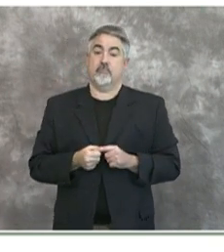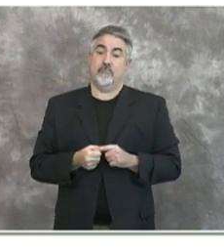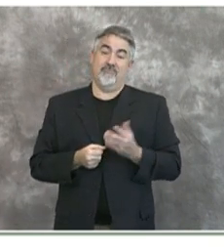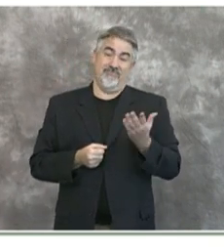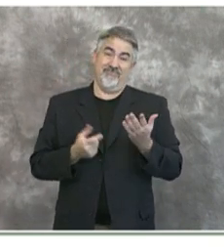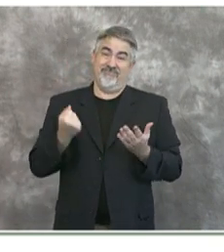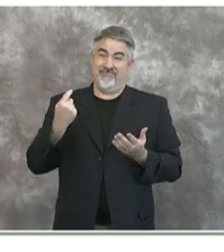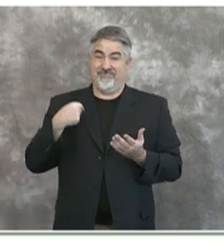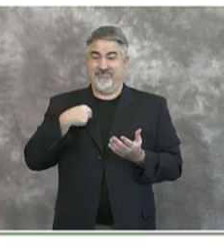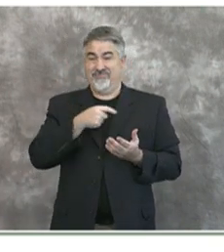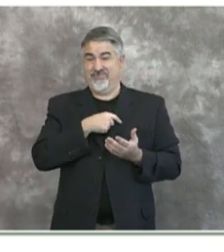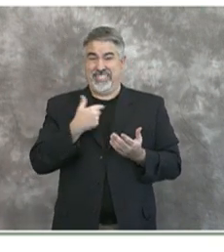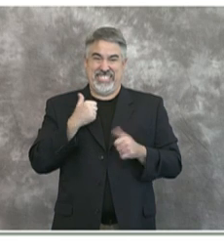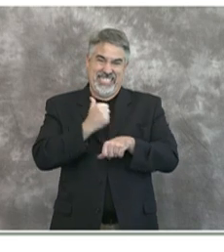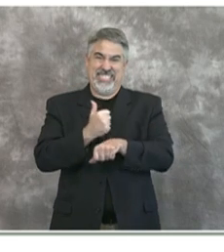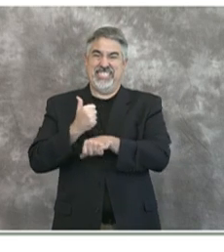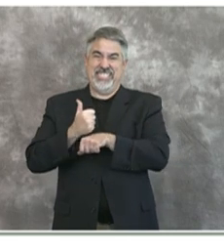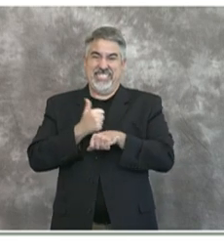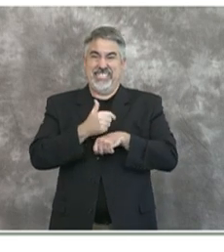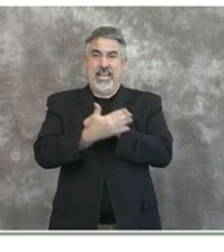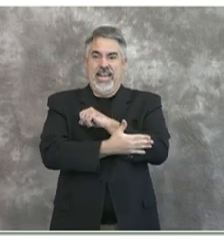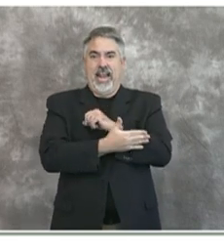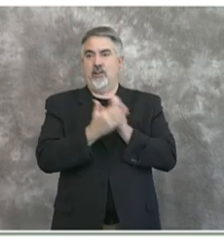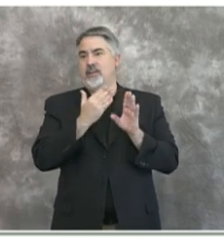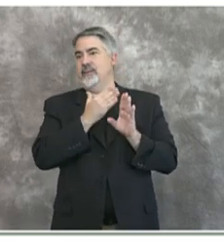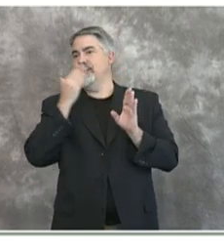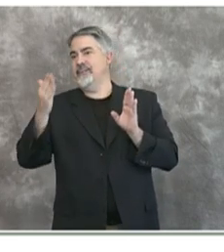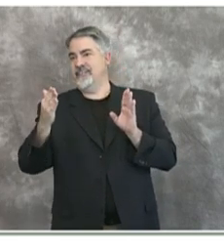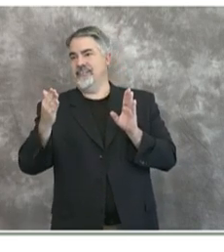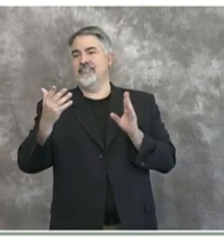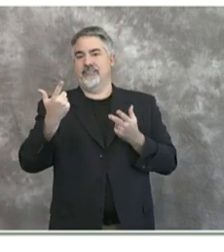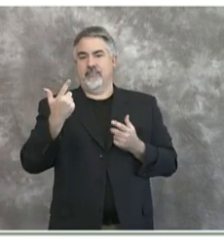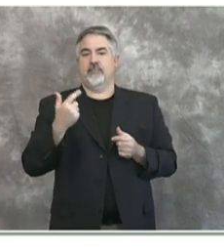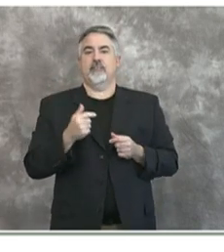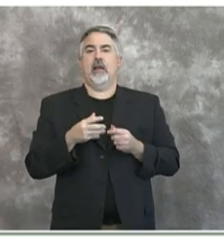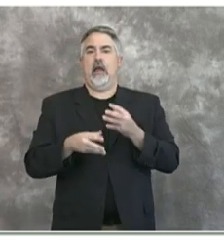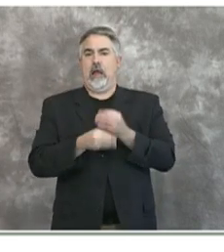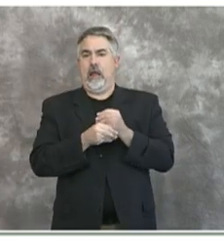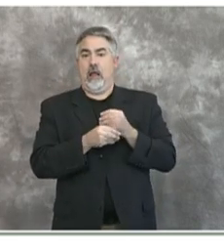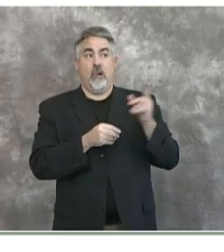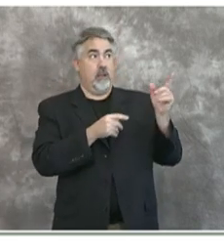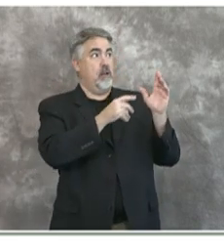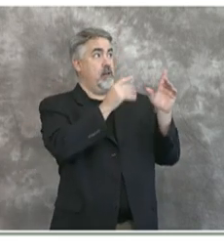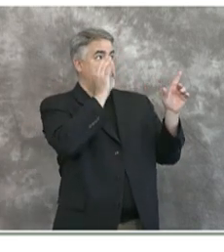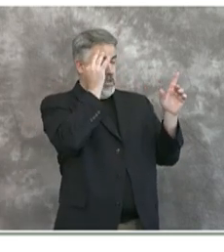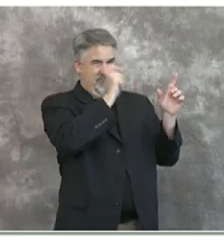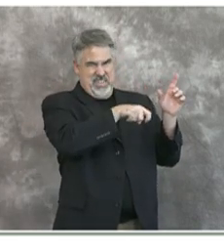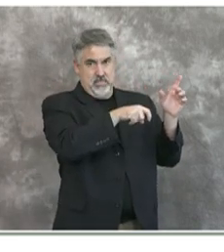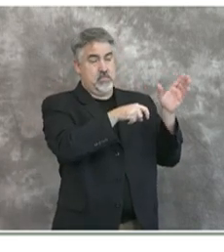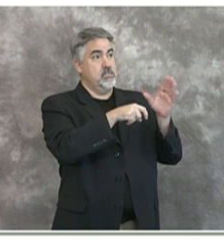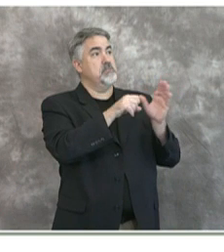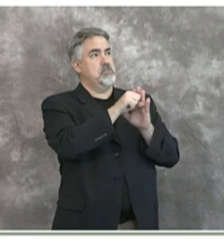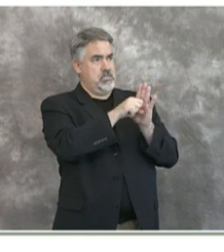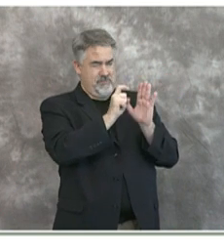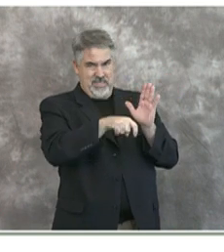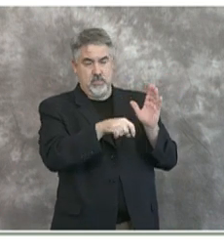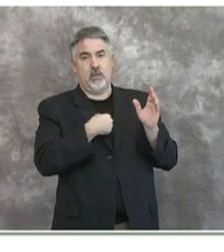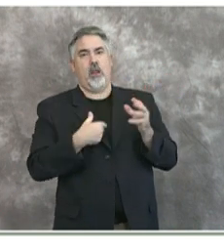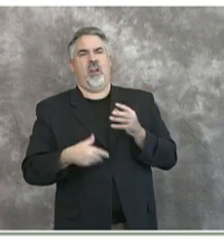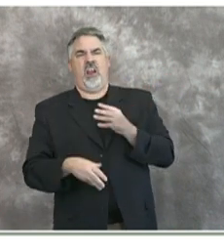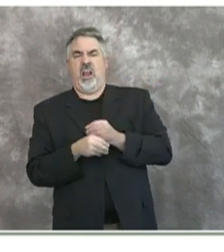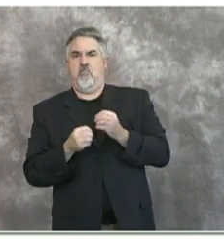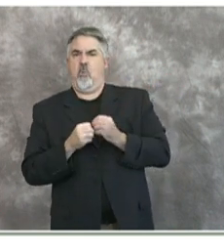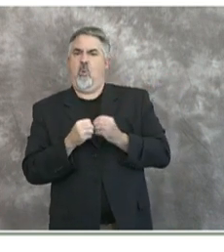own criteria in efforts to expand testing opportunities. And the Laboratory